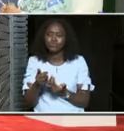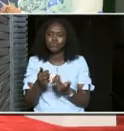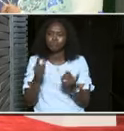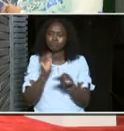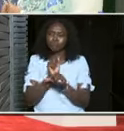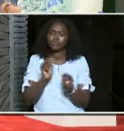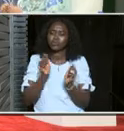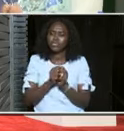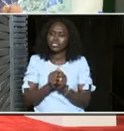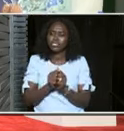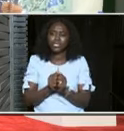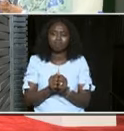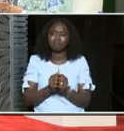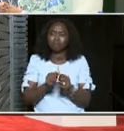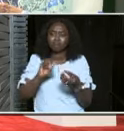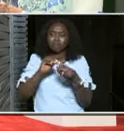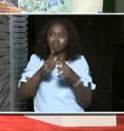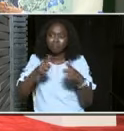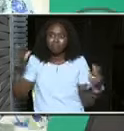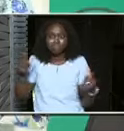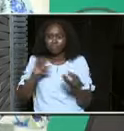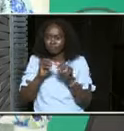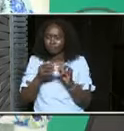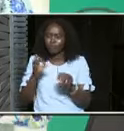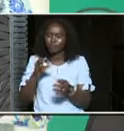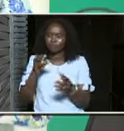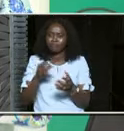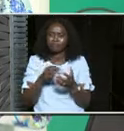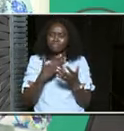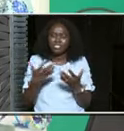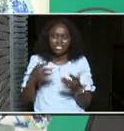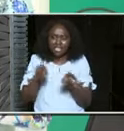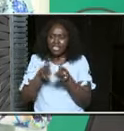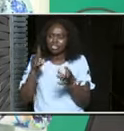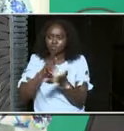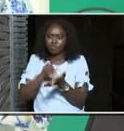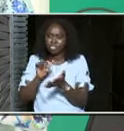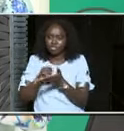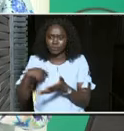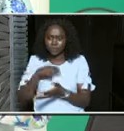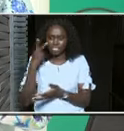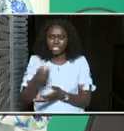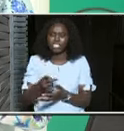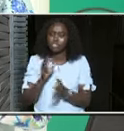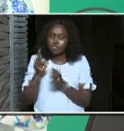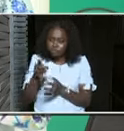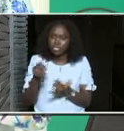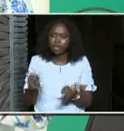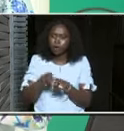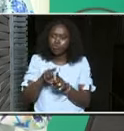professionals like doctors that we're seeing? And do you believe in restructuring? If you do, what does restructuring mean to